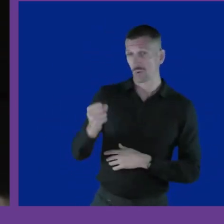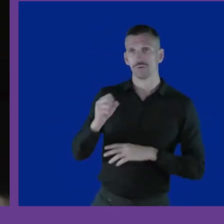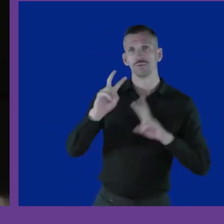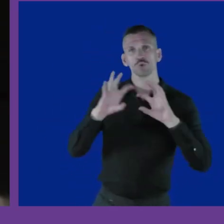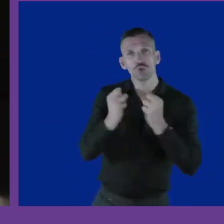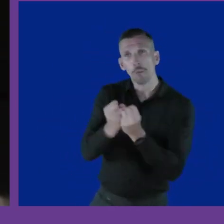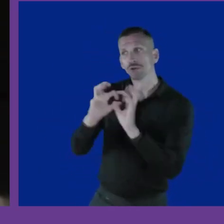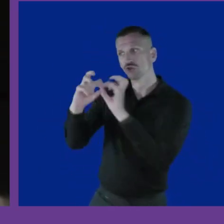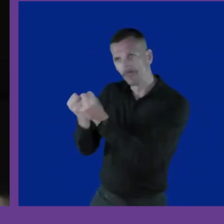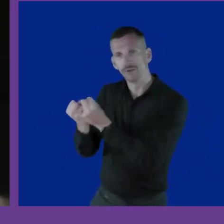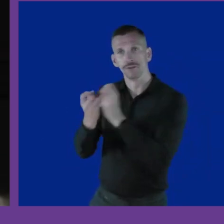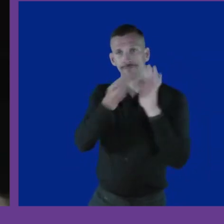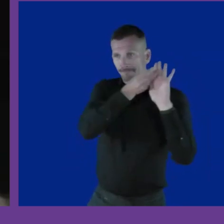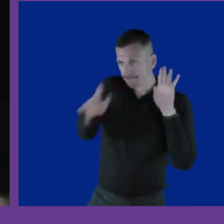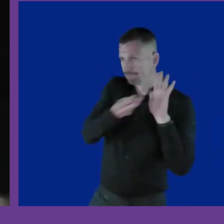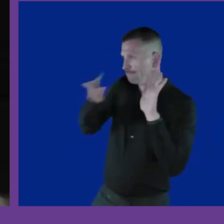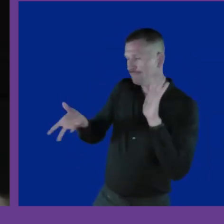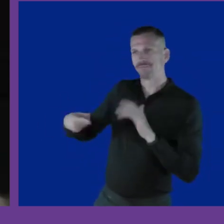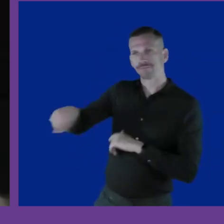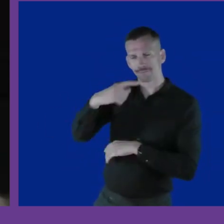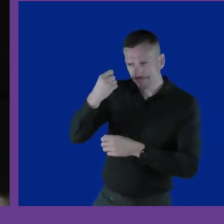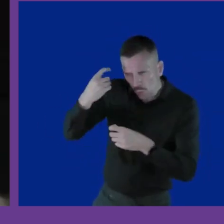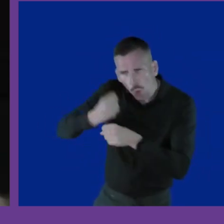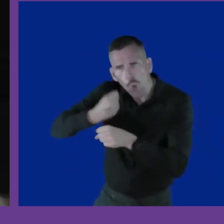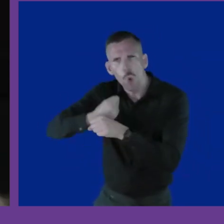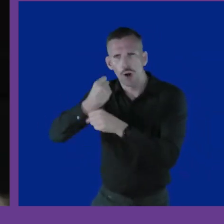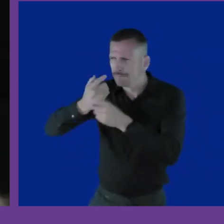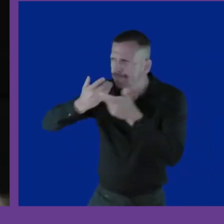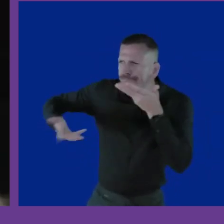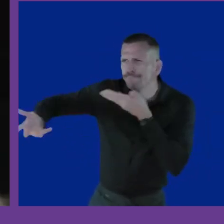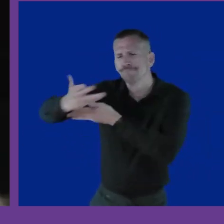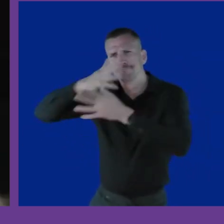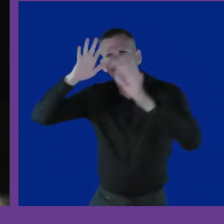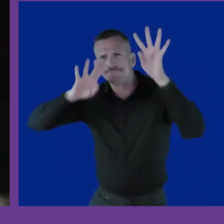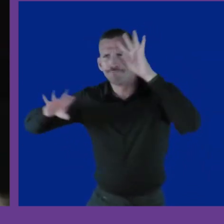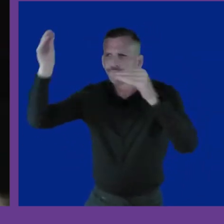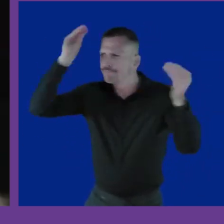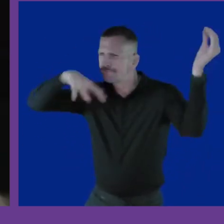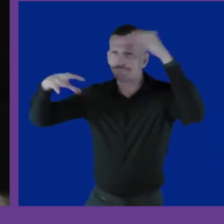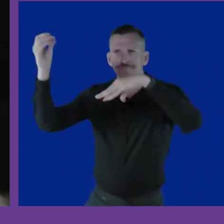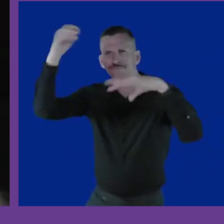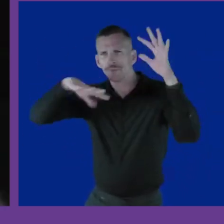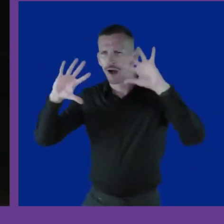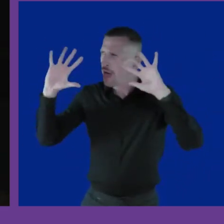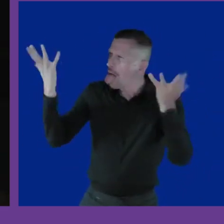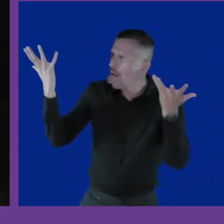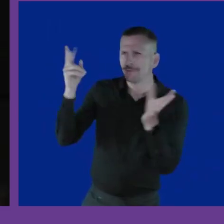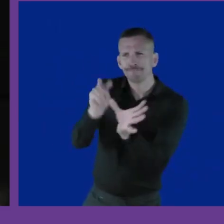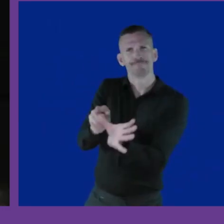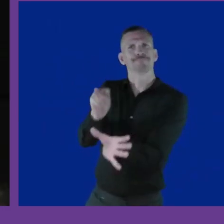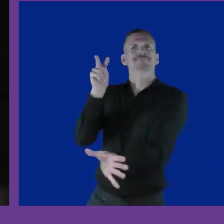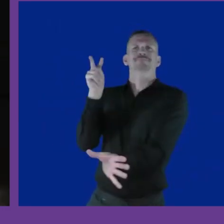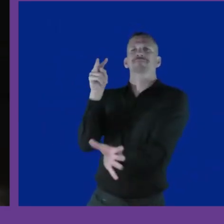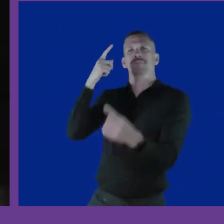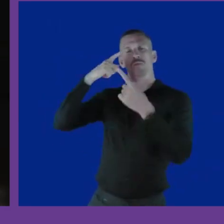forums do we need to bring them together? Is that in the European Retail Payment Board? Are there other sectors where we can